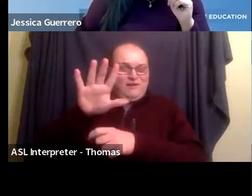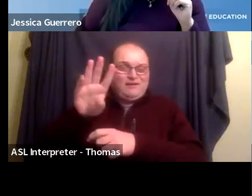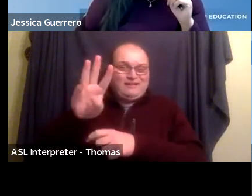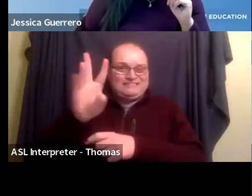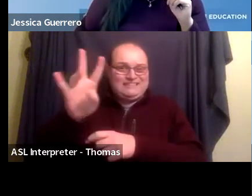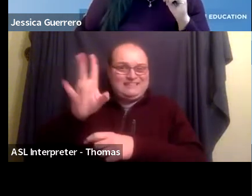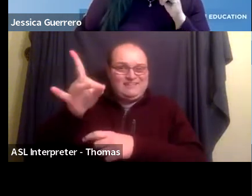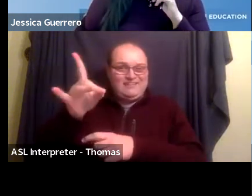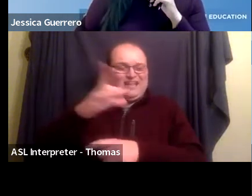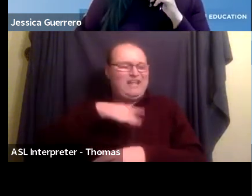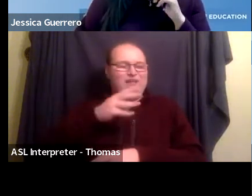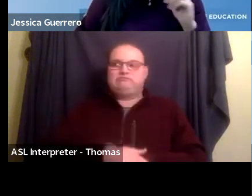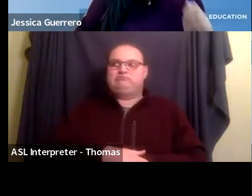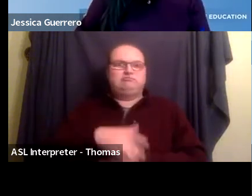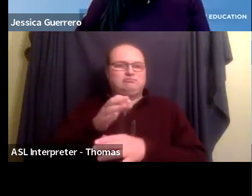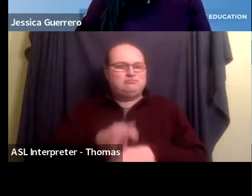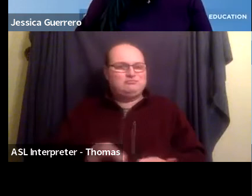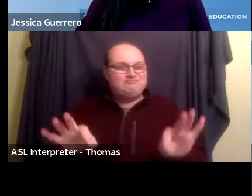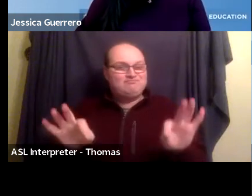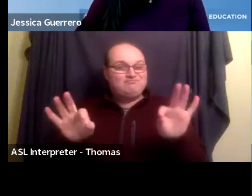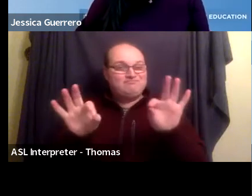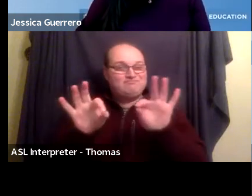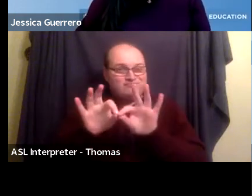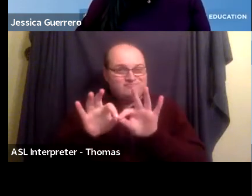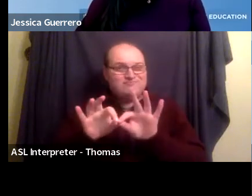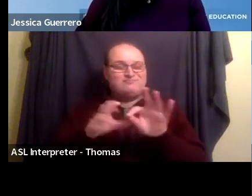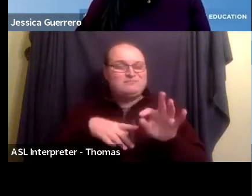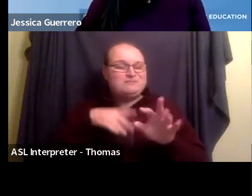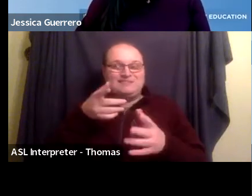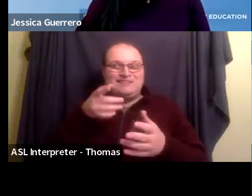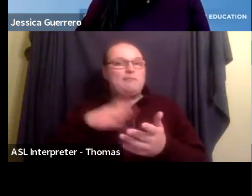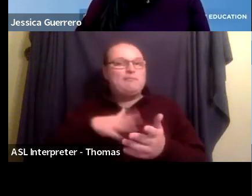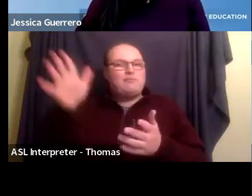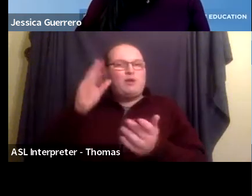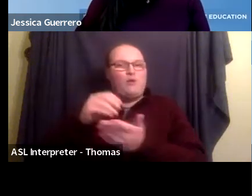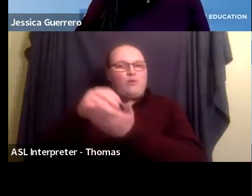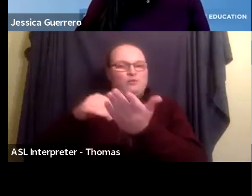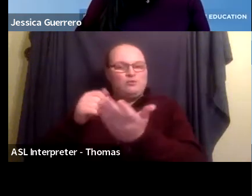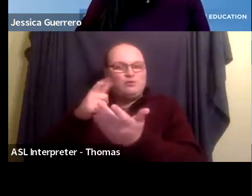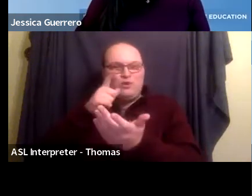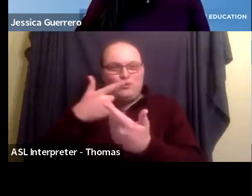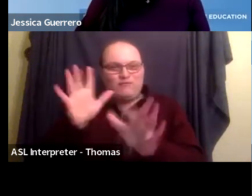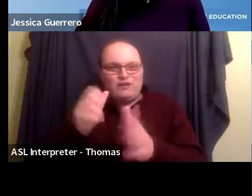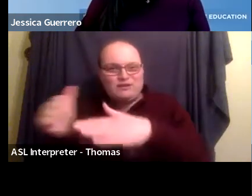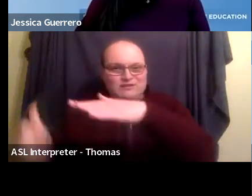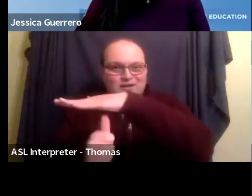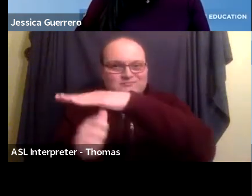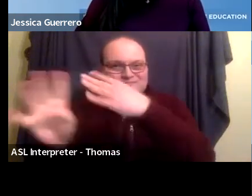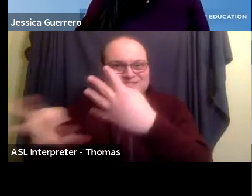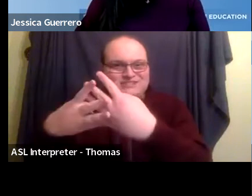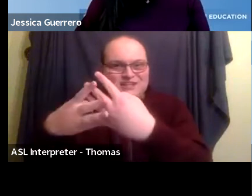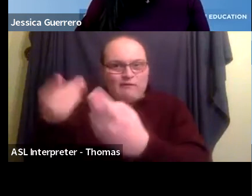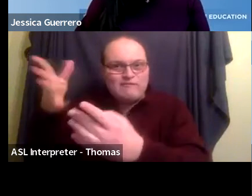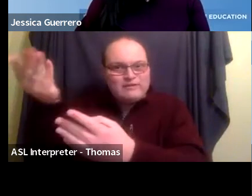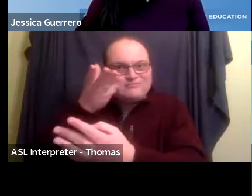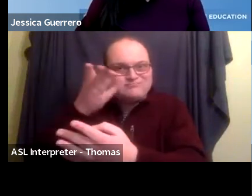my incarcerated pupils told me, I started dropping out in seventh grade. And